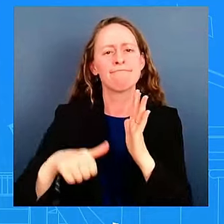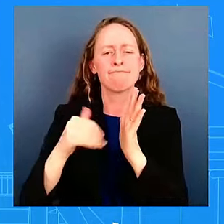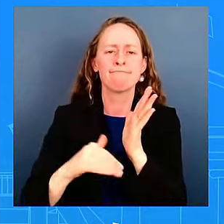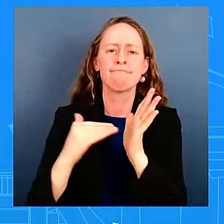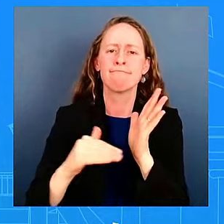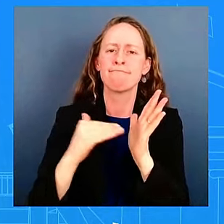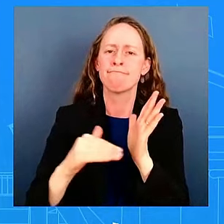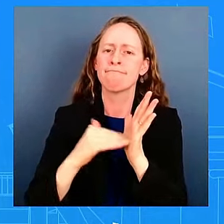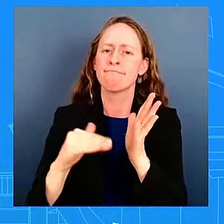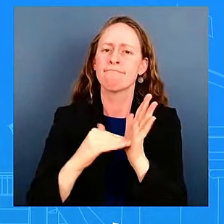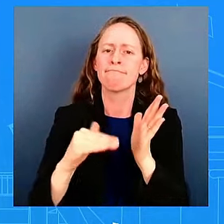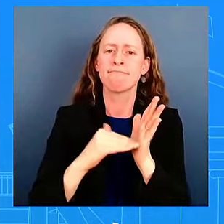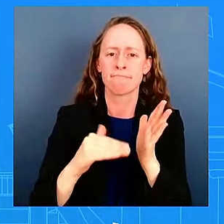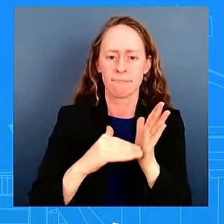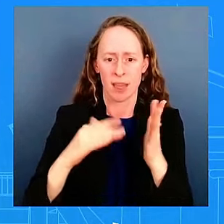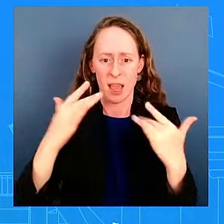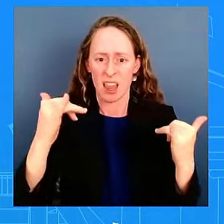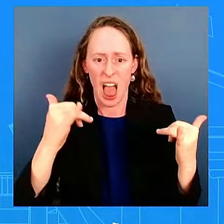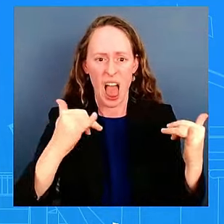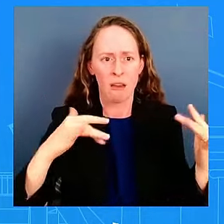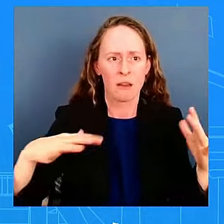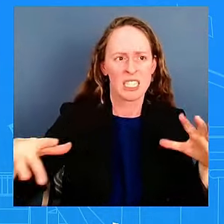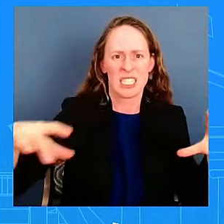to do. Lower the temperature.